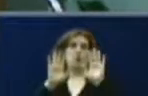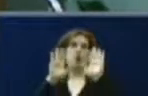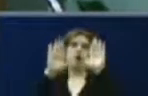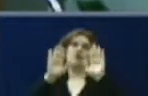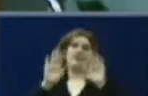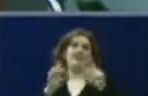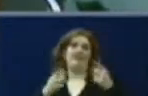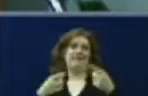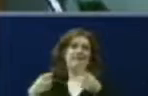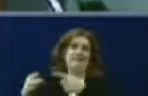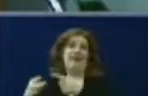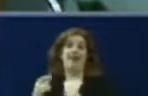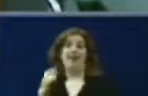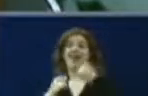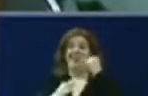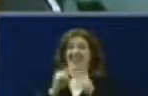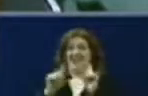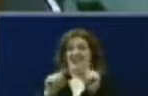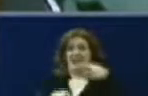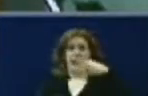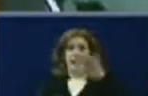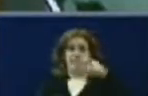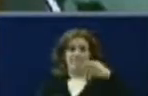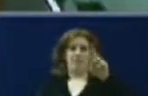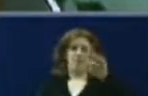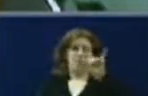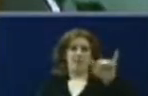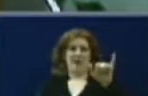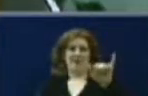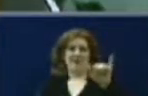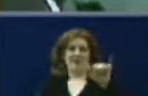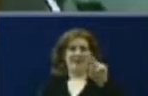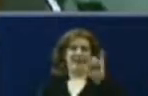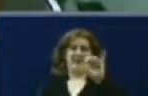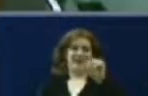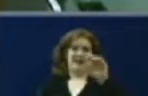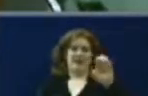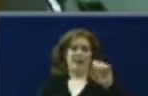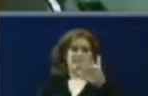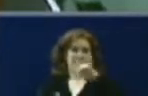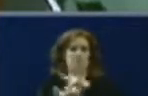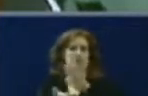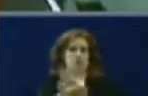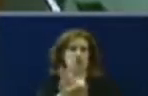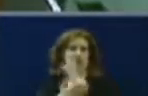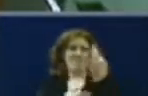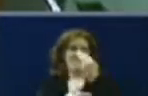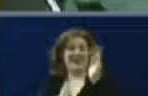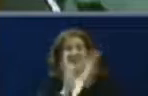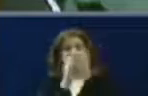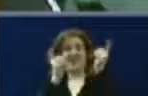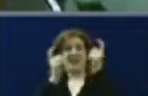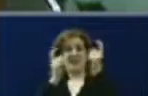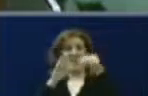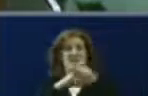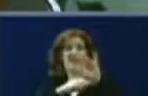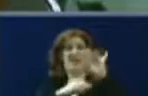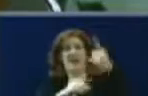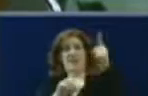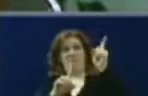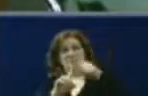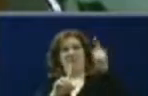attended the pep rally at Knight Middle School Friday, celebrating their 8-point gain this